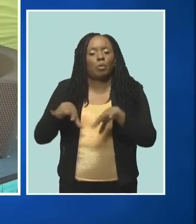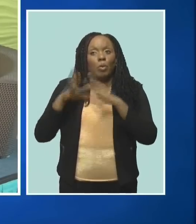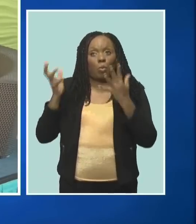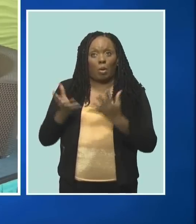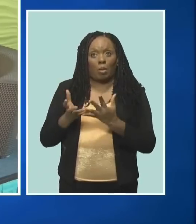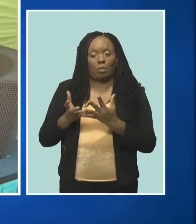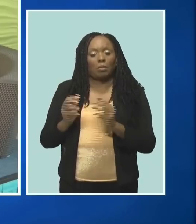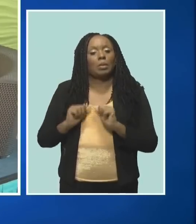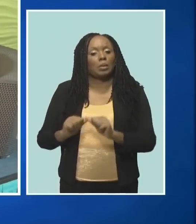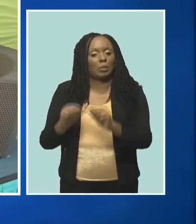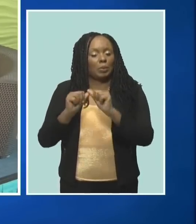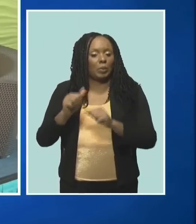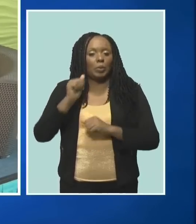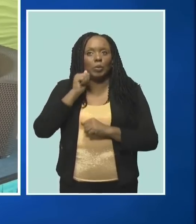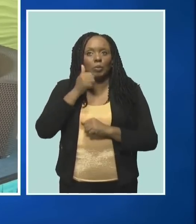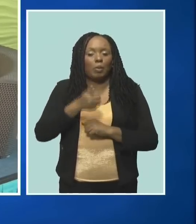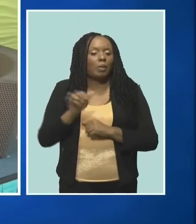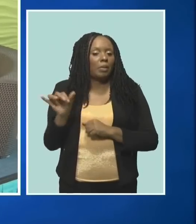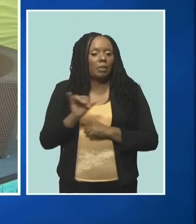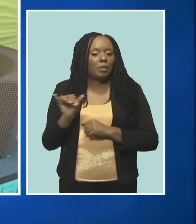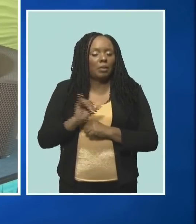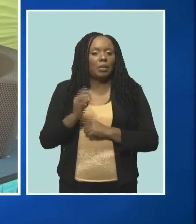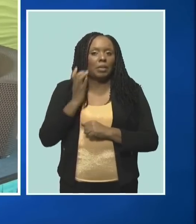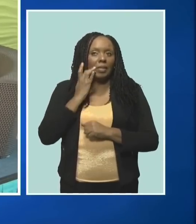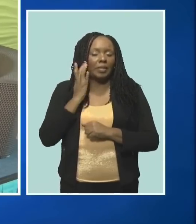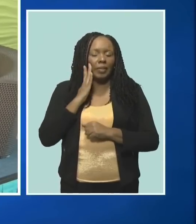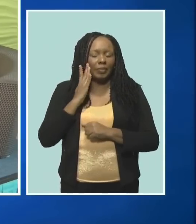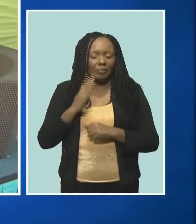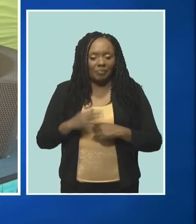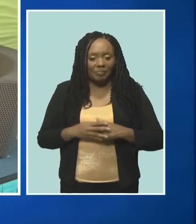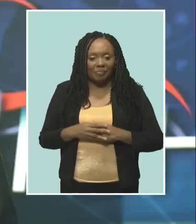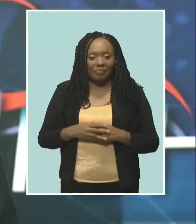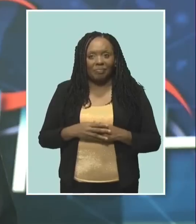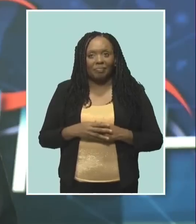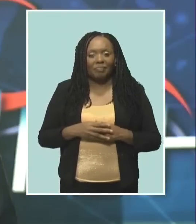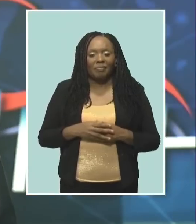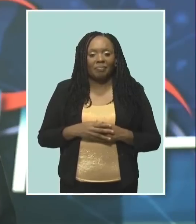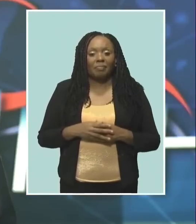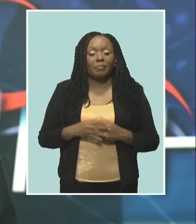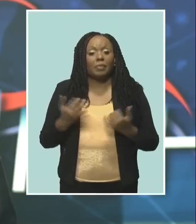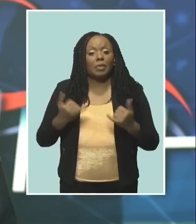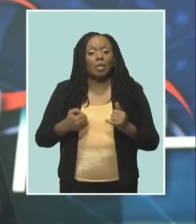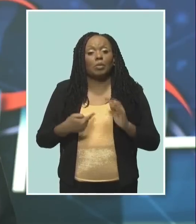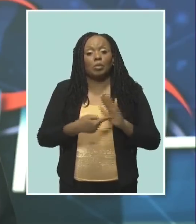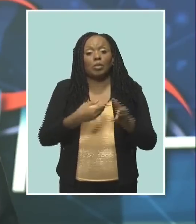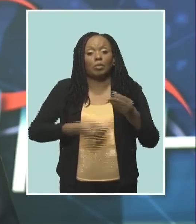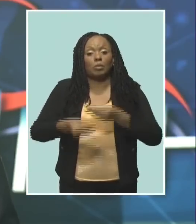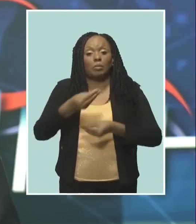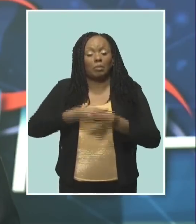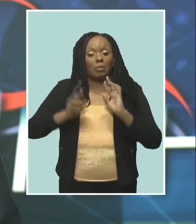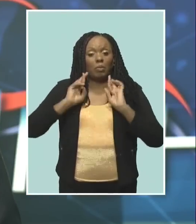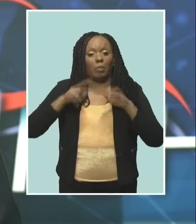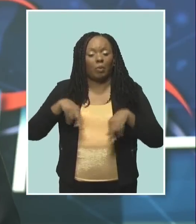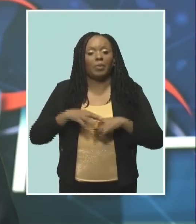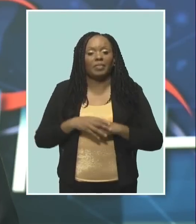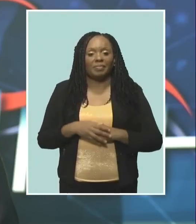at the same venue tomorrow. Trevor Thorpe for the Business Report. Time for tonight's trading